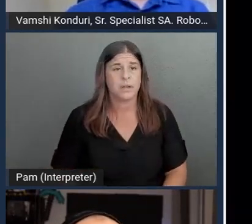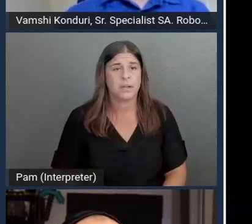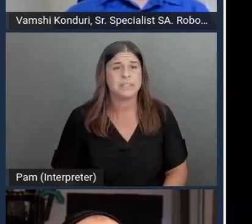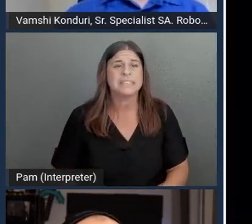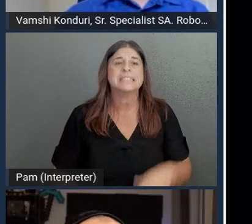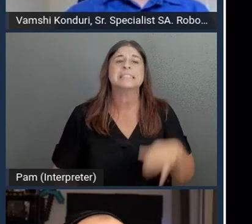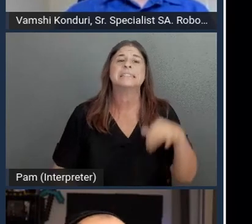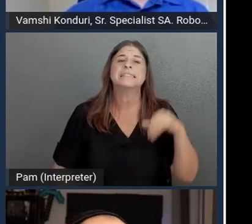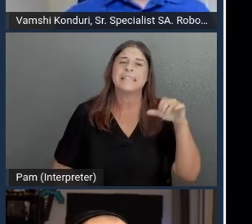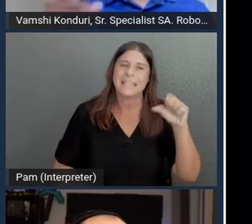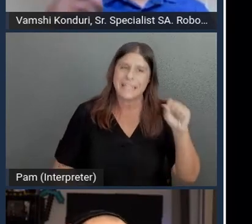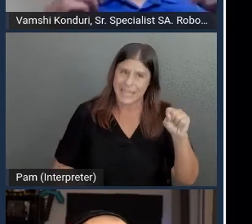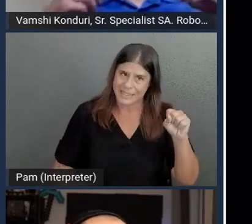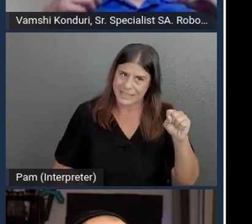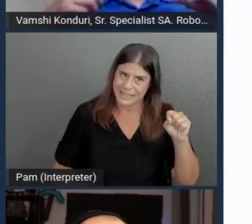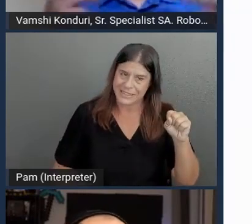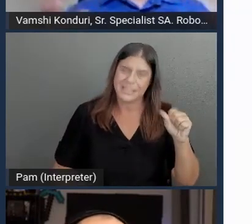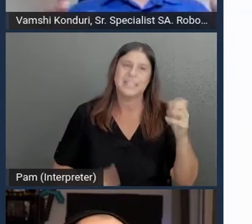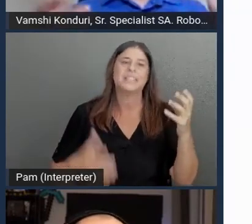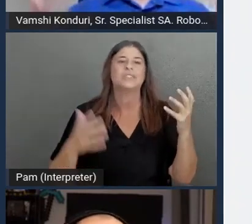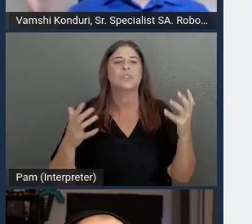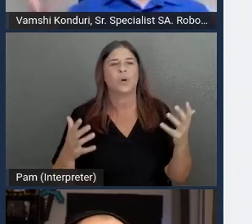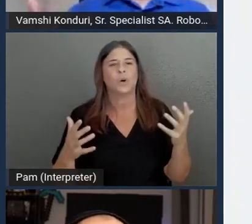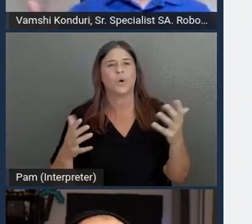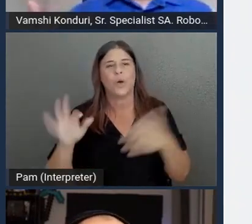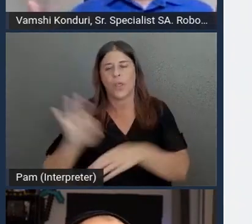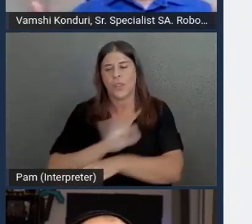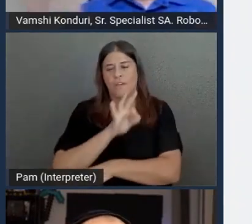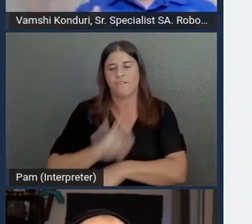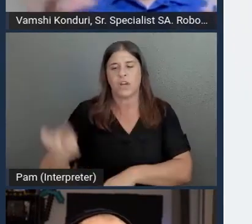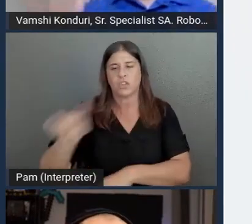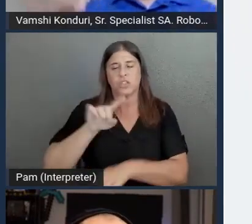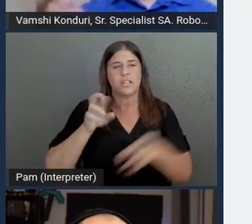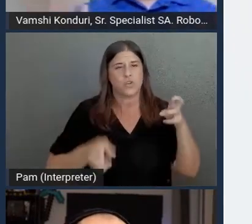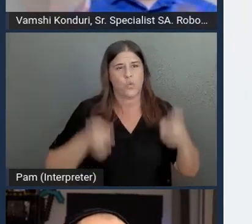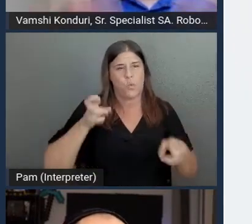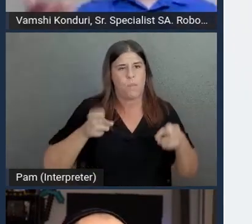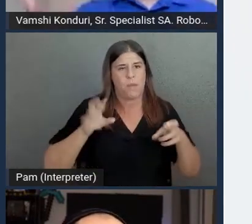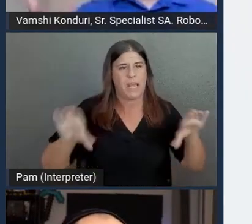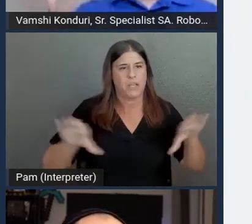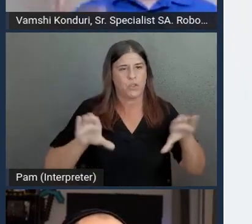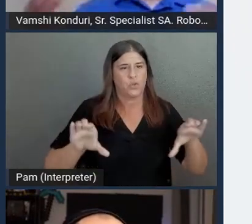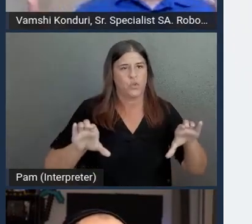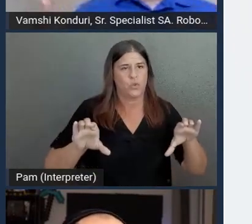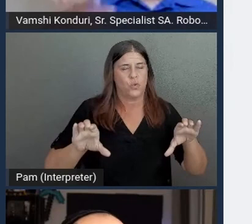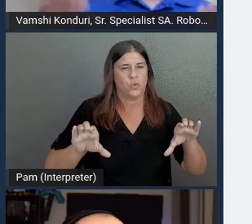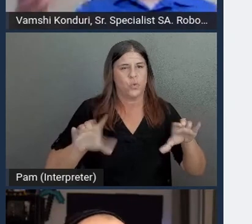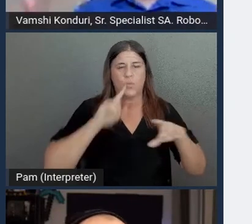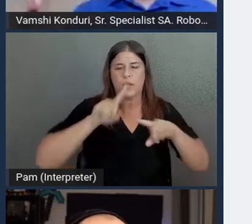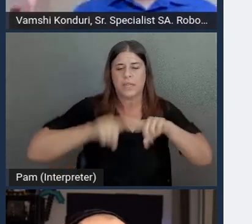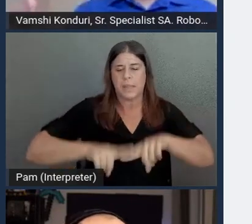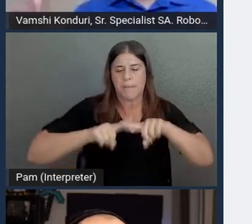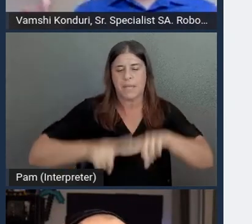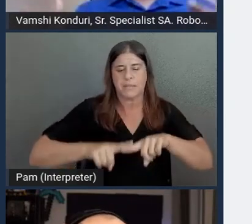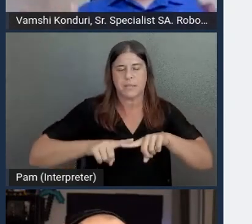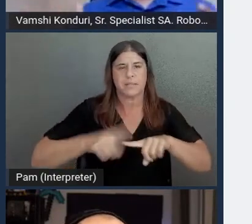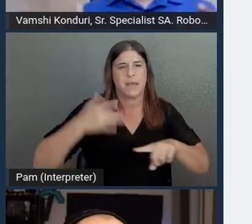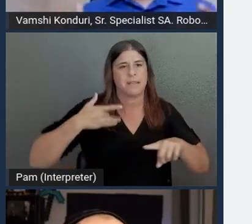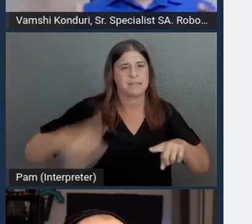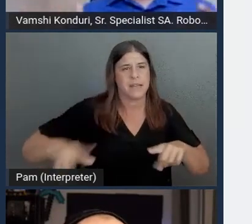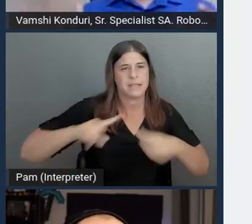Yes. So the functions that your robot has to do is dependent on the sensors, the configuration, and other